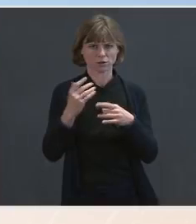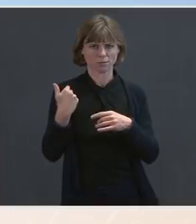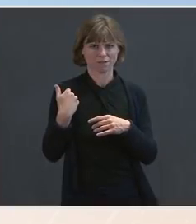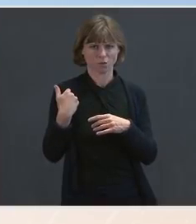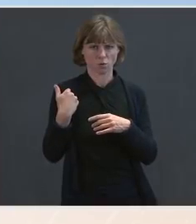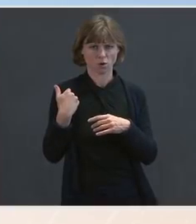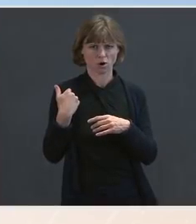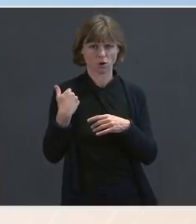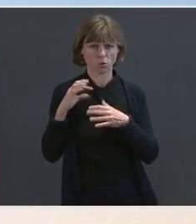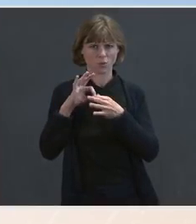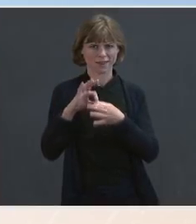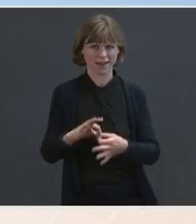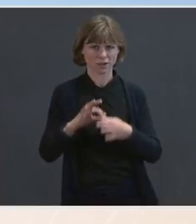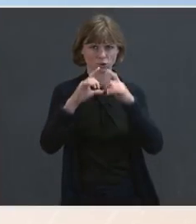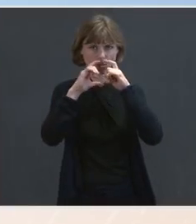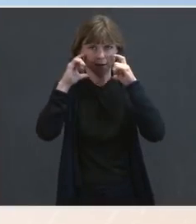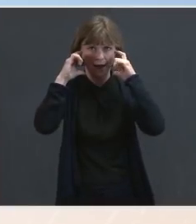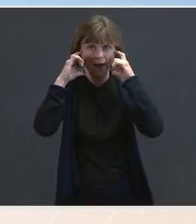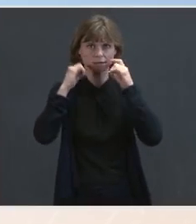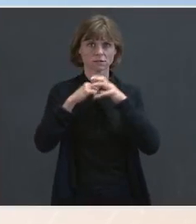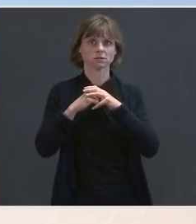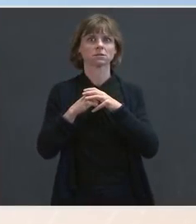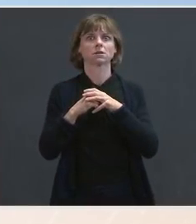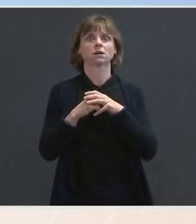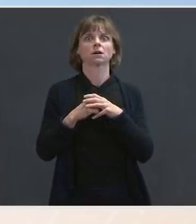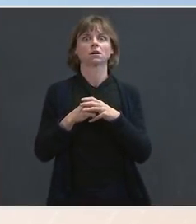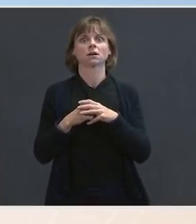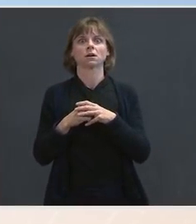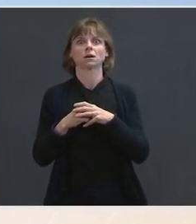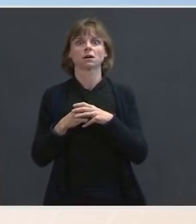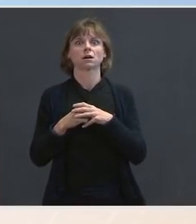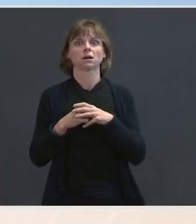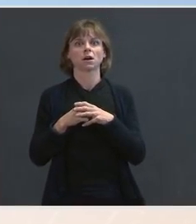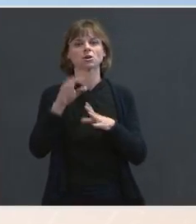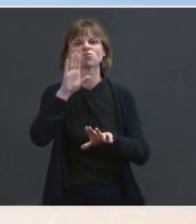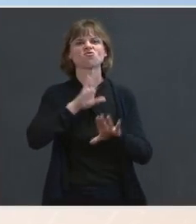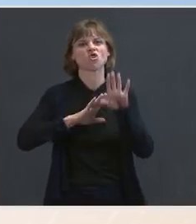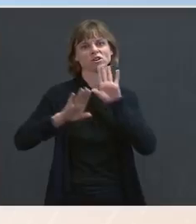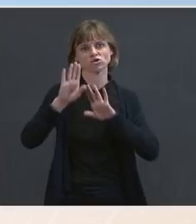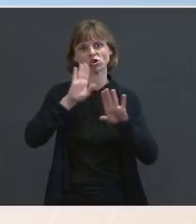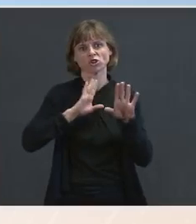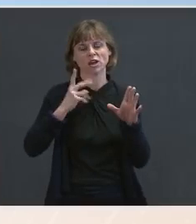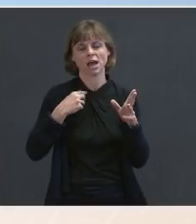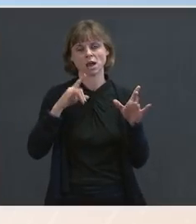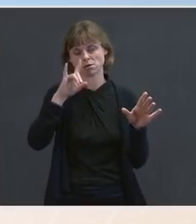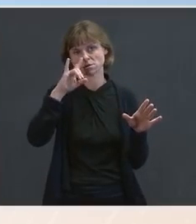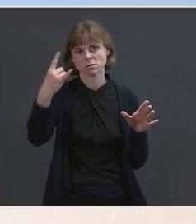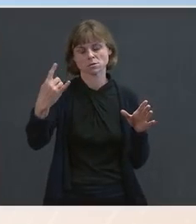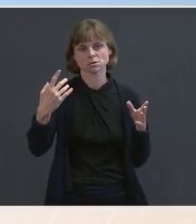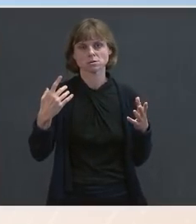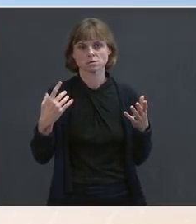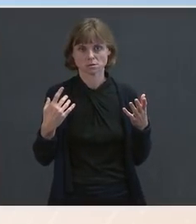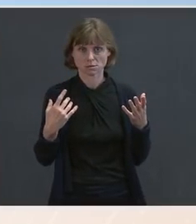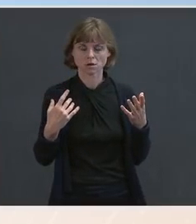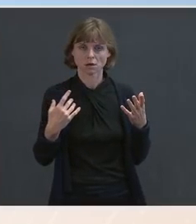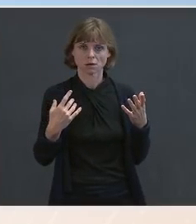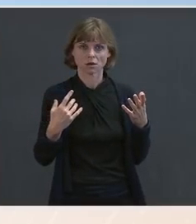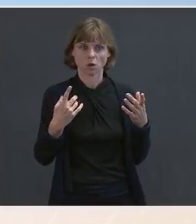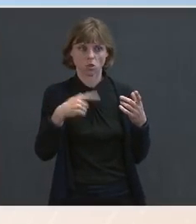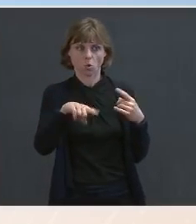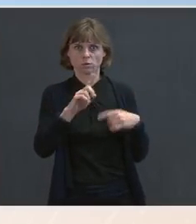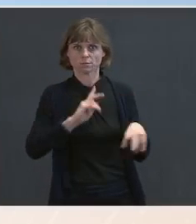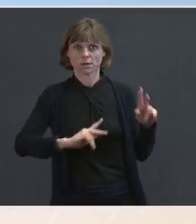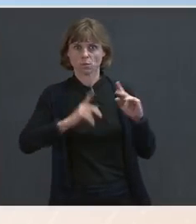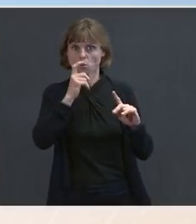masks. You referenced the president's frustration and exasperation with people who are